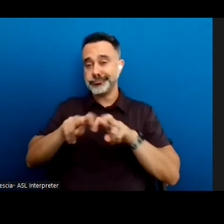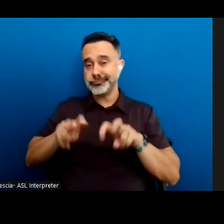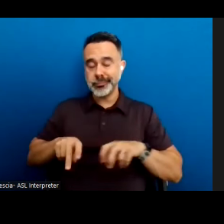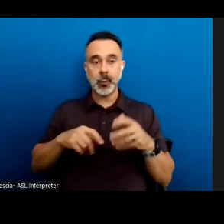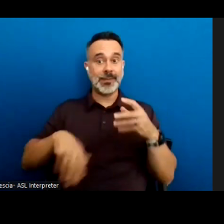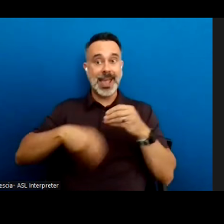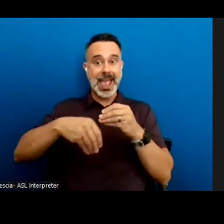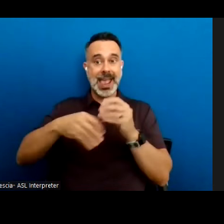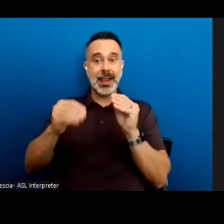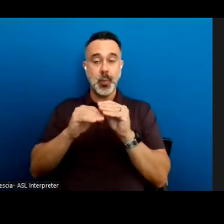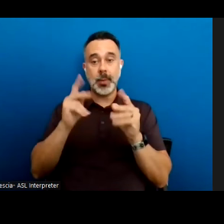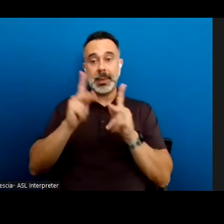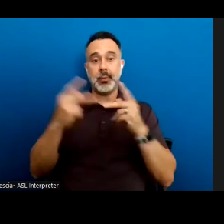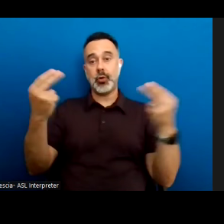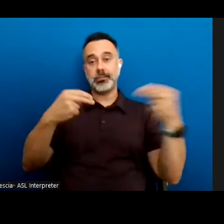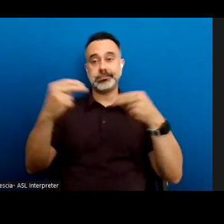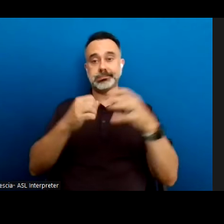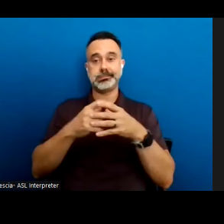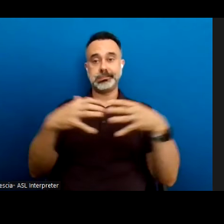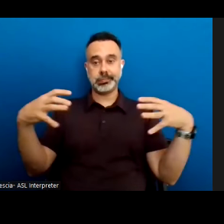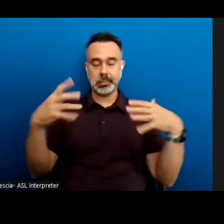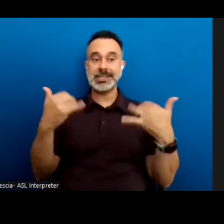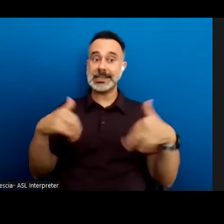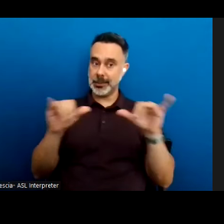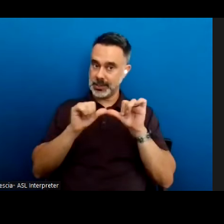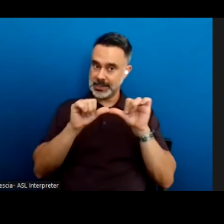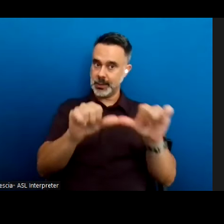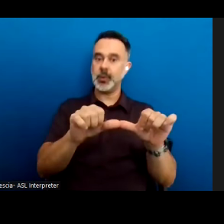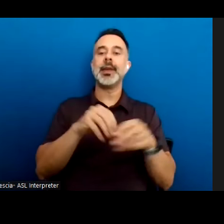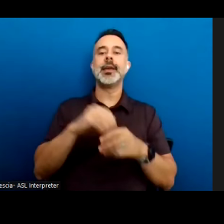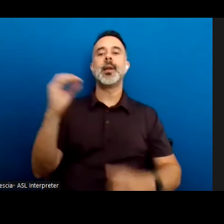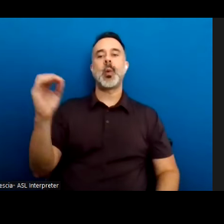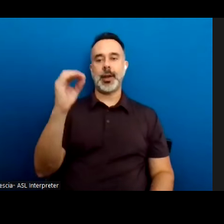and it's still continuing in Oregon. And I think that's great.